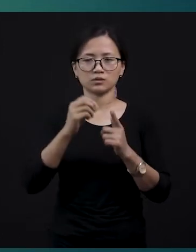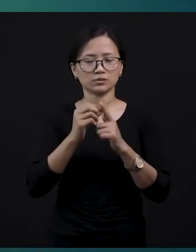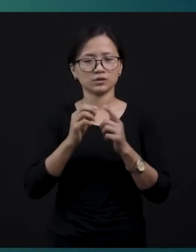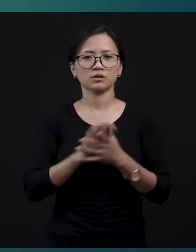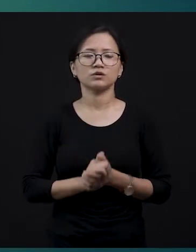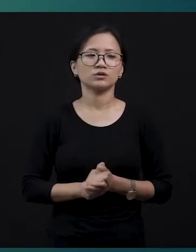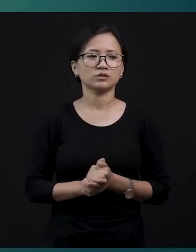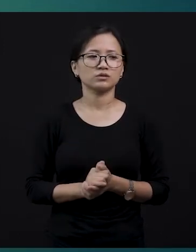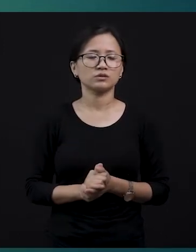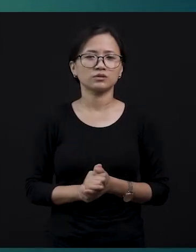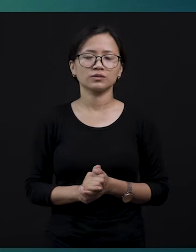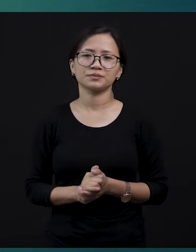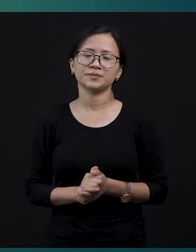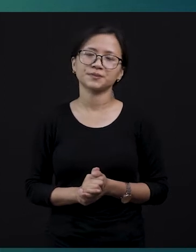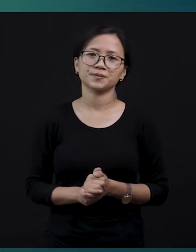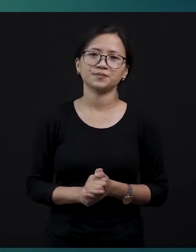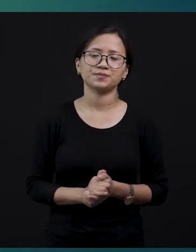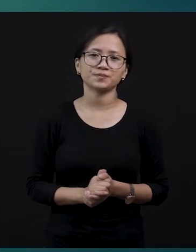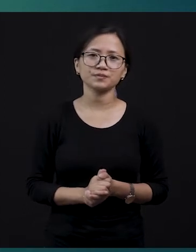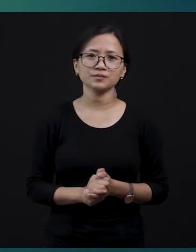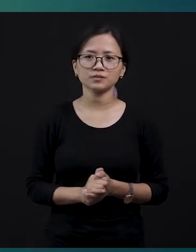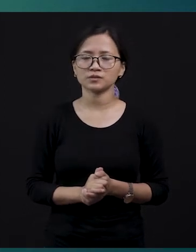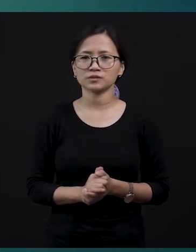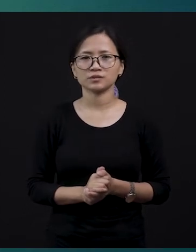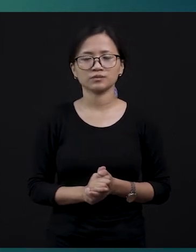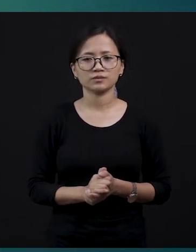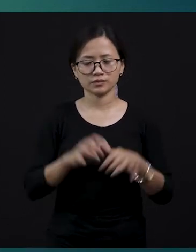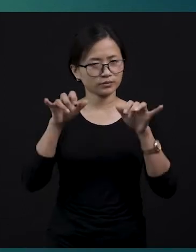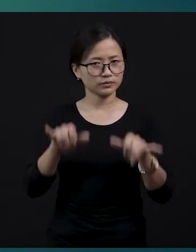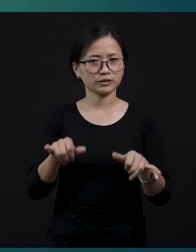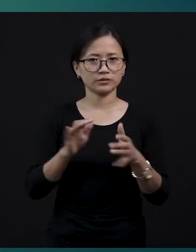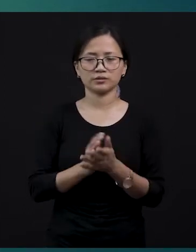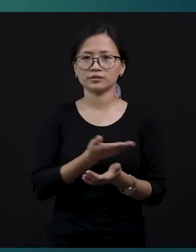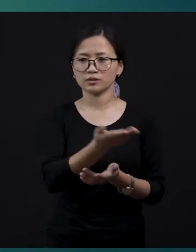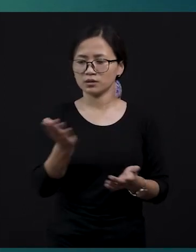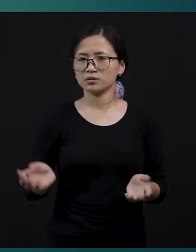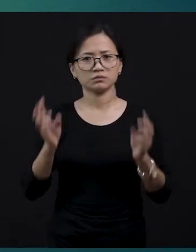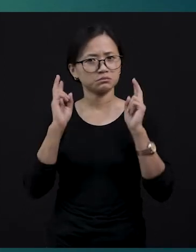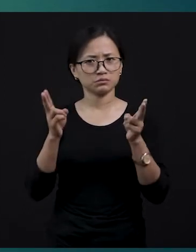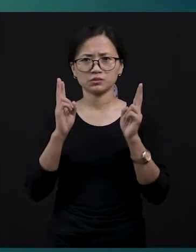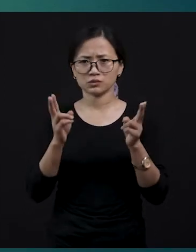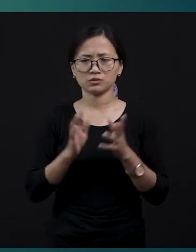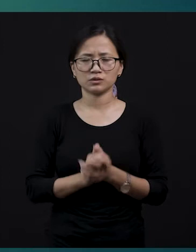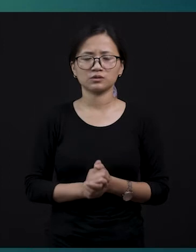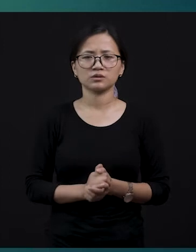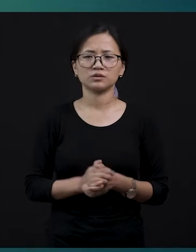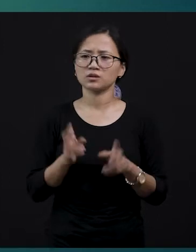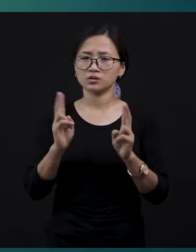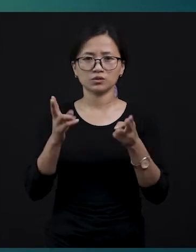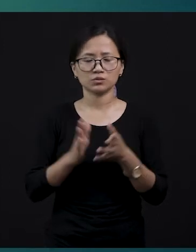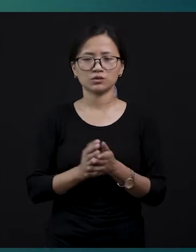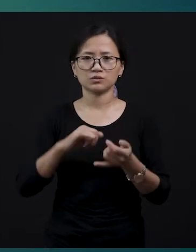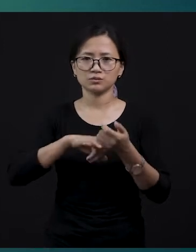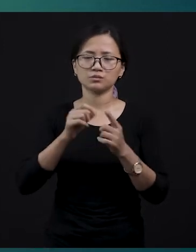conditions. They just find ways, okay? Because if they're just going to stay there like a normal being, it will be difficult for them